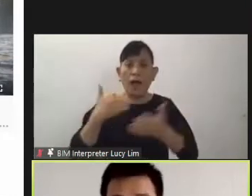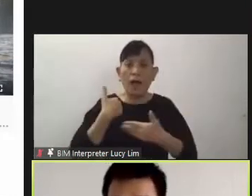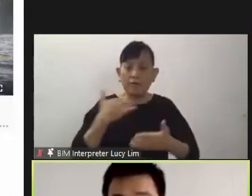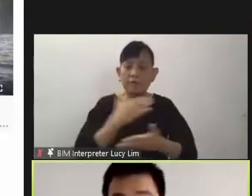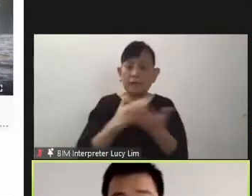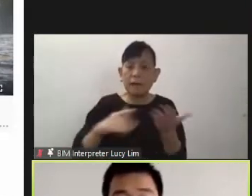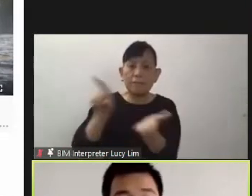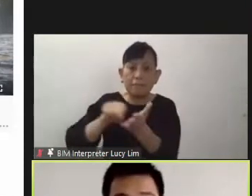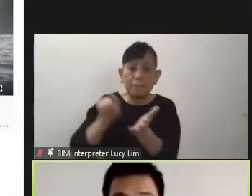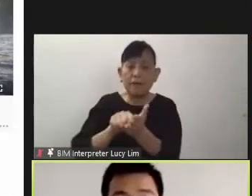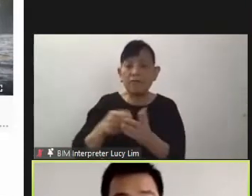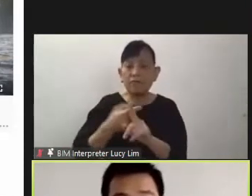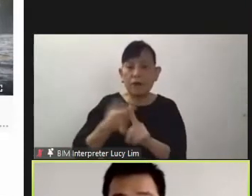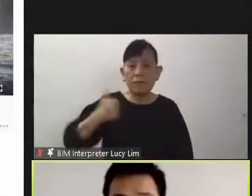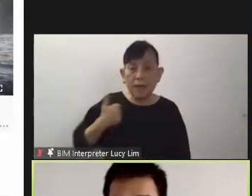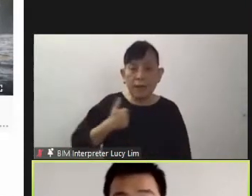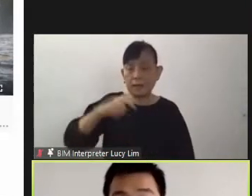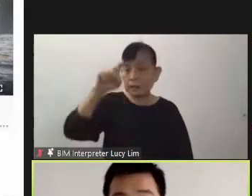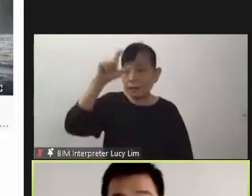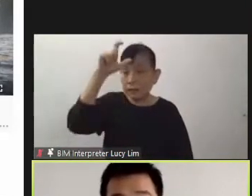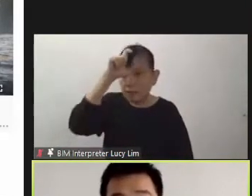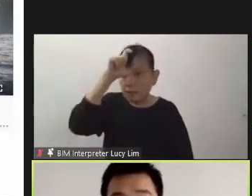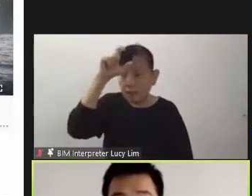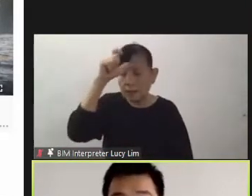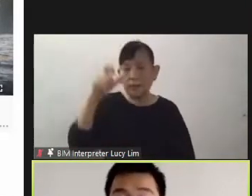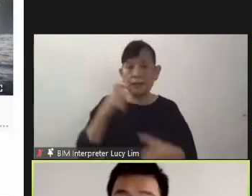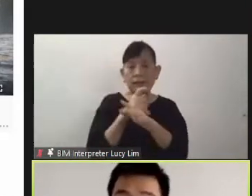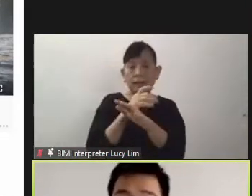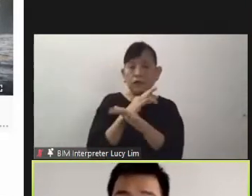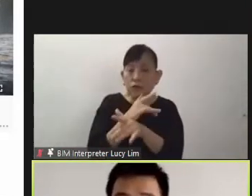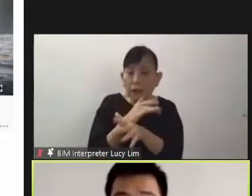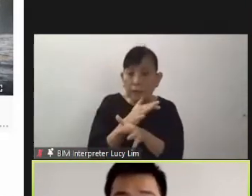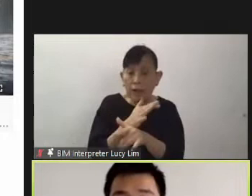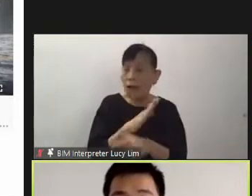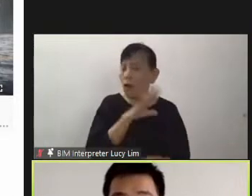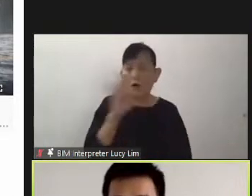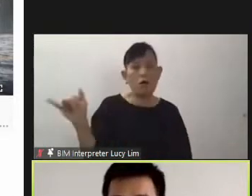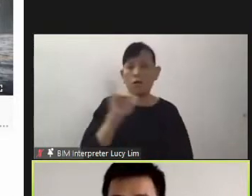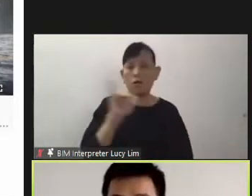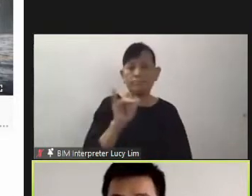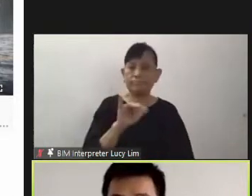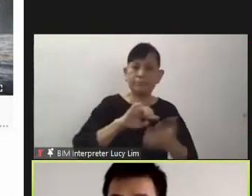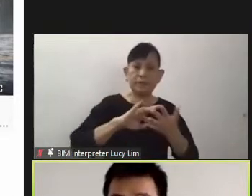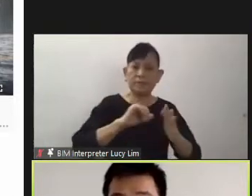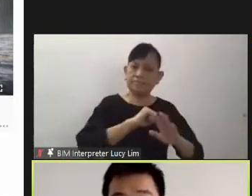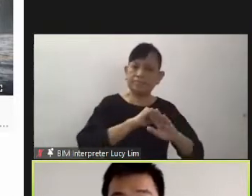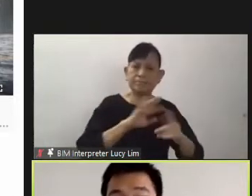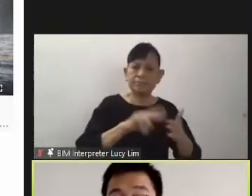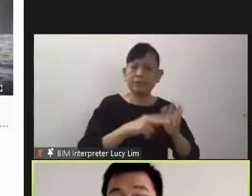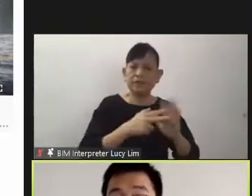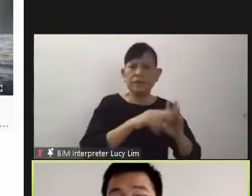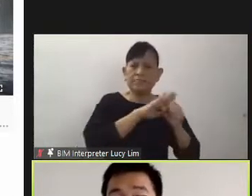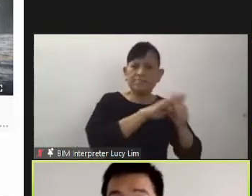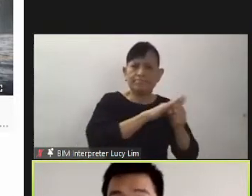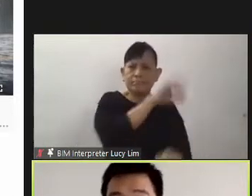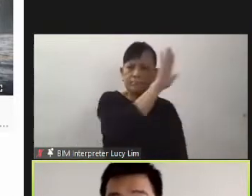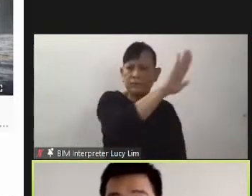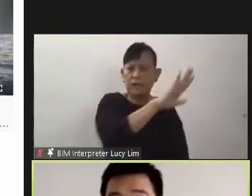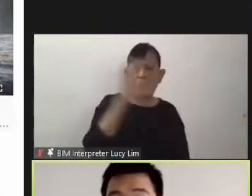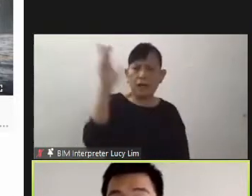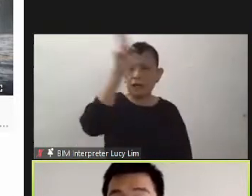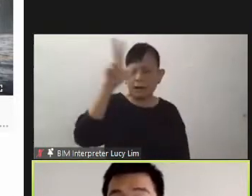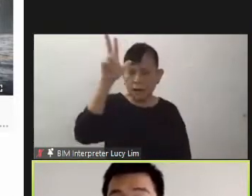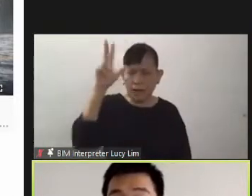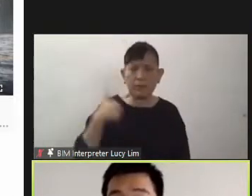media from Turkey, from Germany, that did the same thing. That is also the reasons why this issue became a huge,